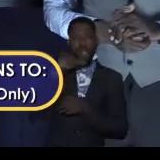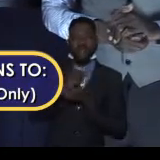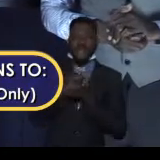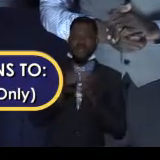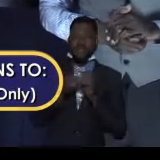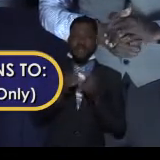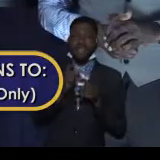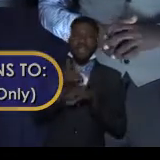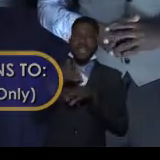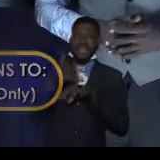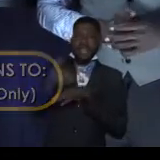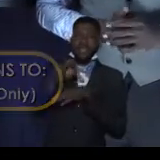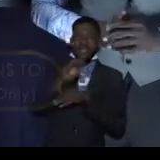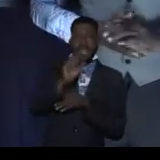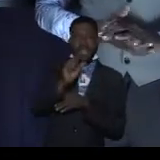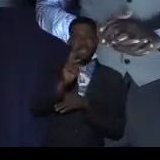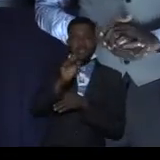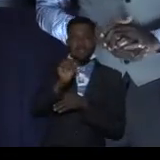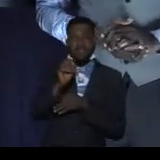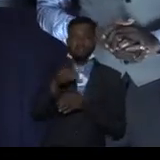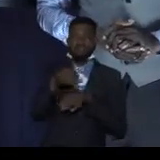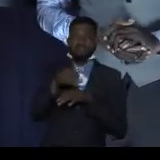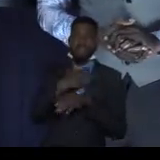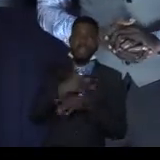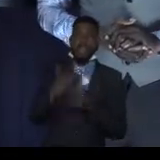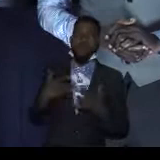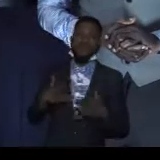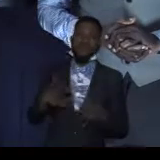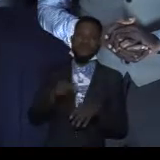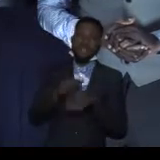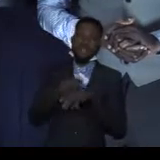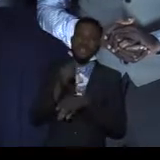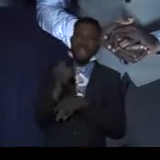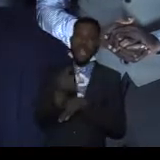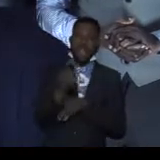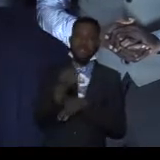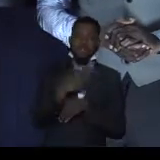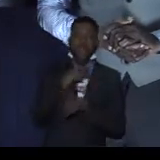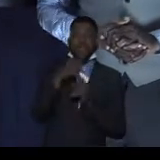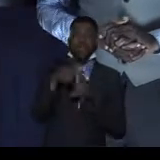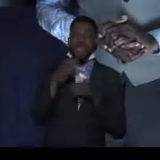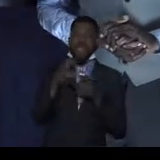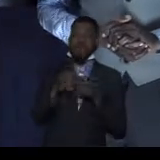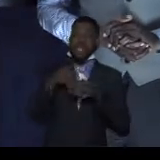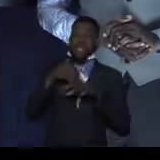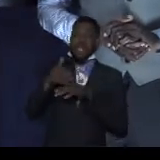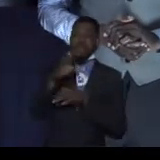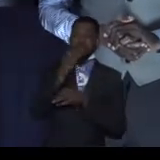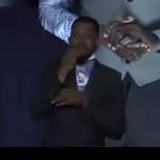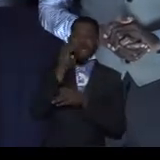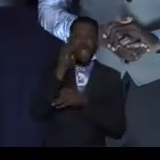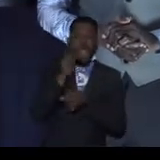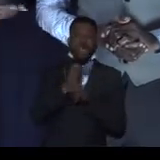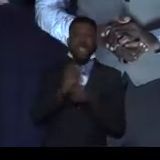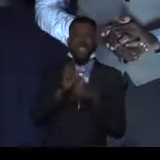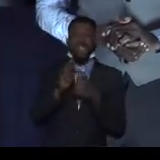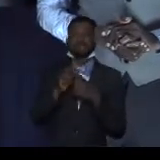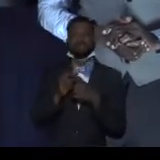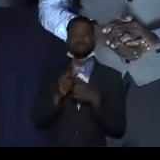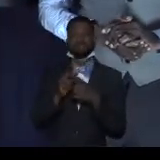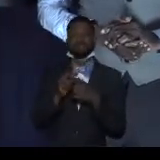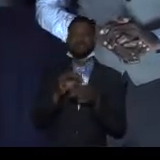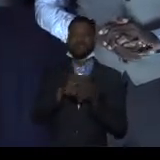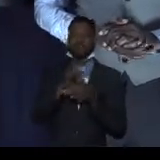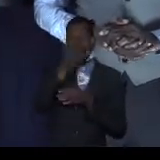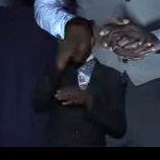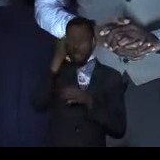call that number. Just send your SMS and WhatsApp messages only. And when you're sending your homework or your